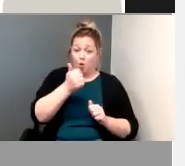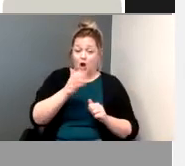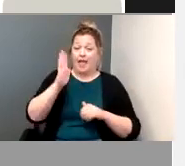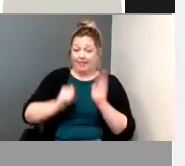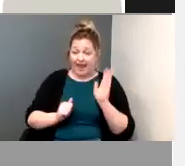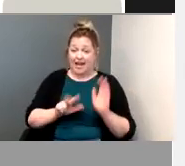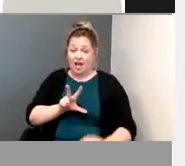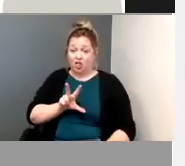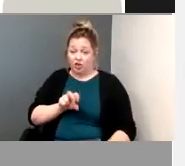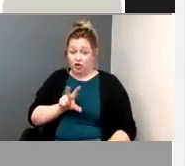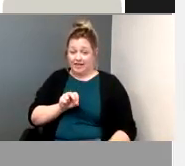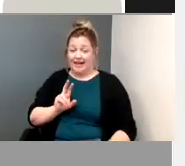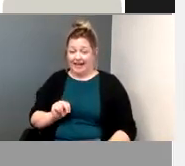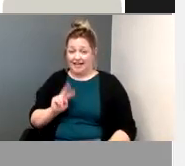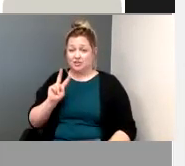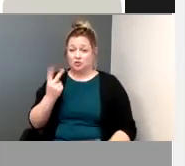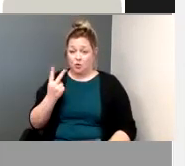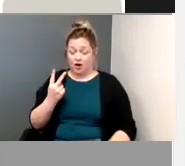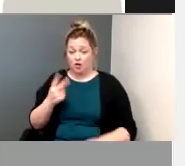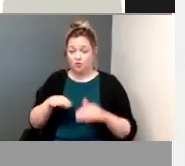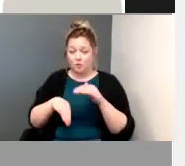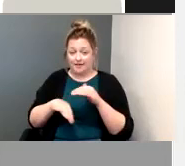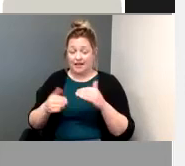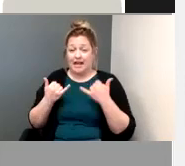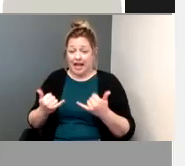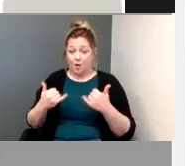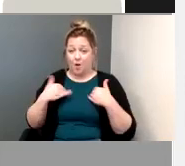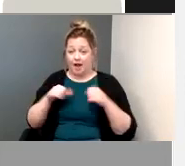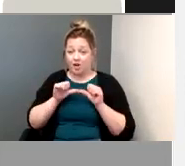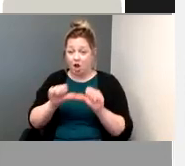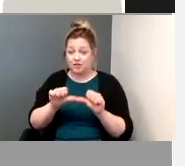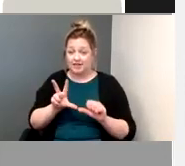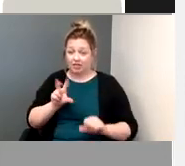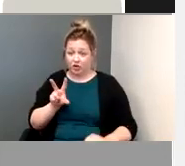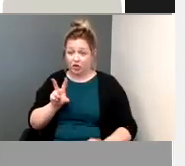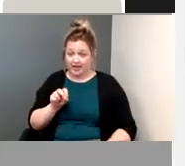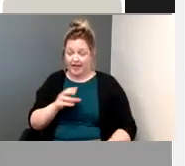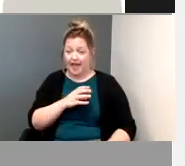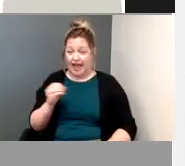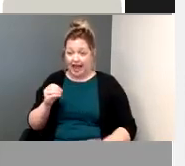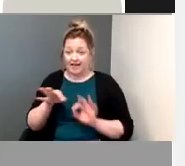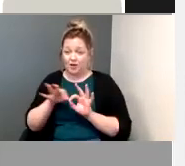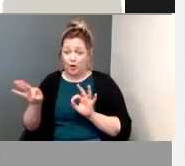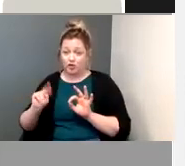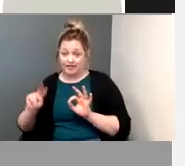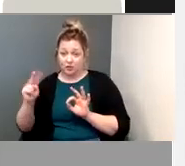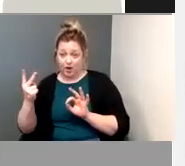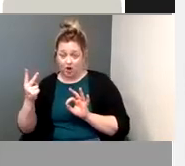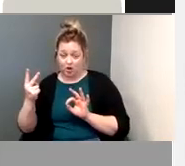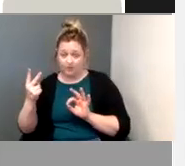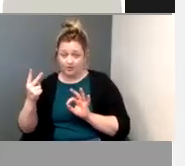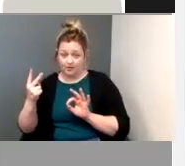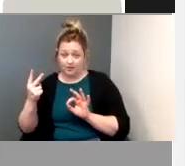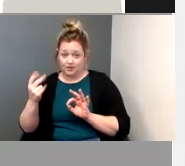that basically means that we have now a constant 30 and we have an equation n squared that when multiplied by 30, we